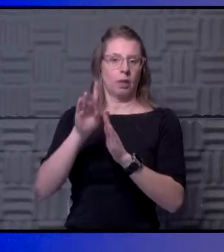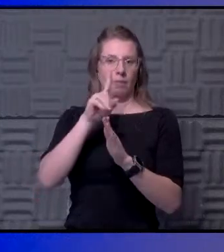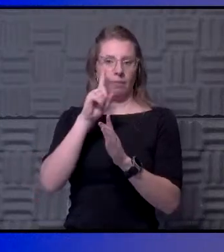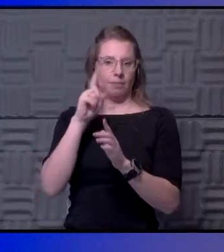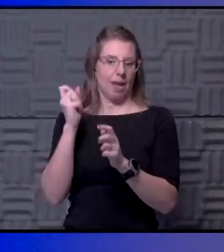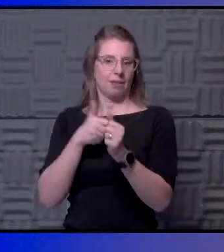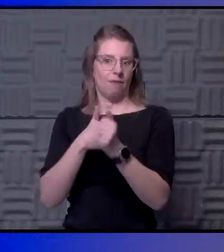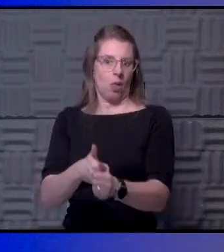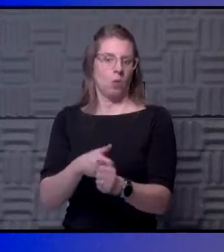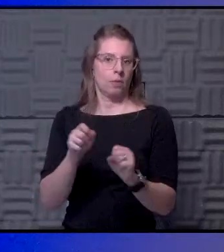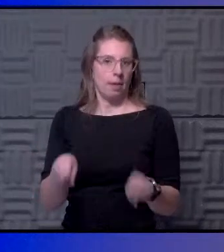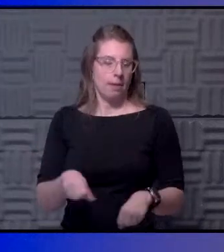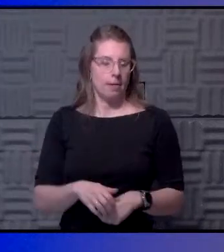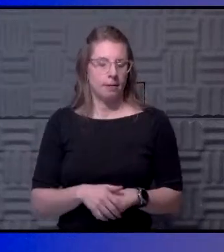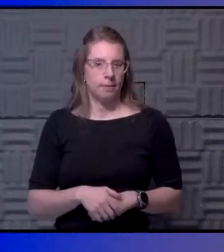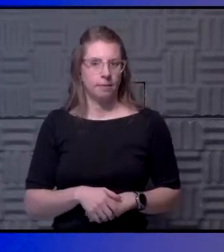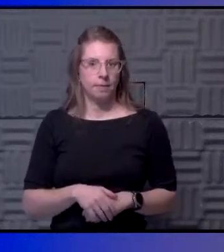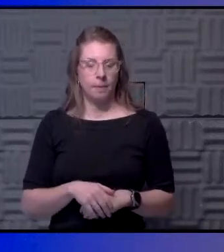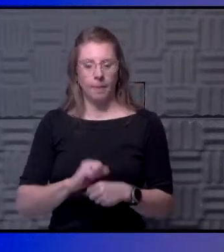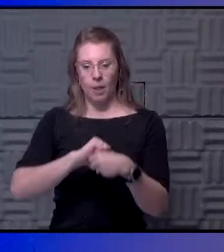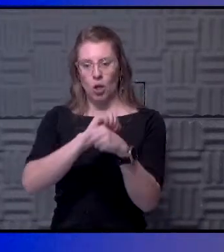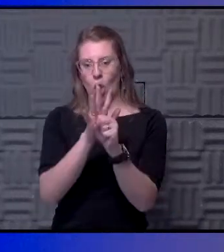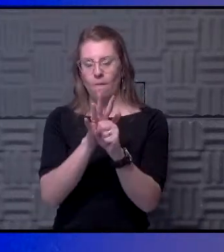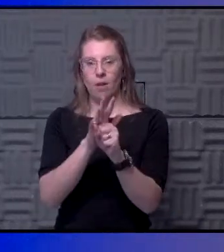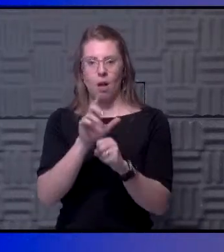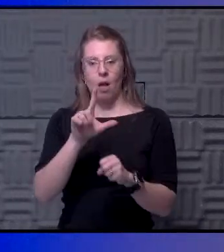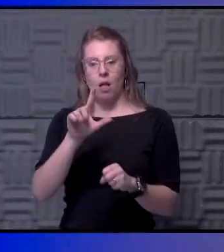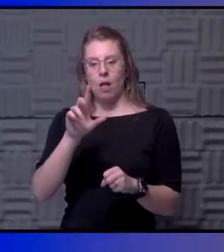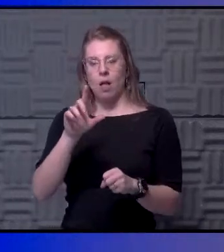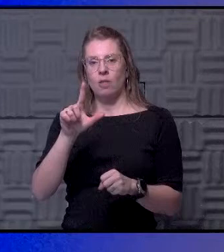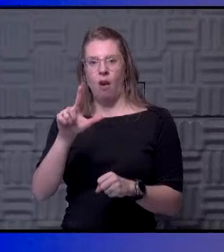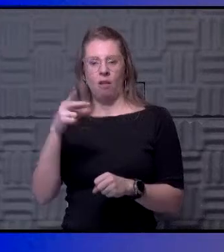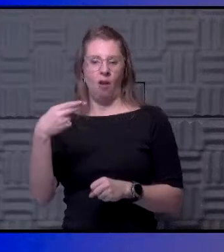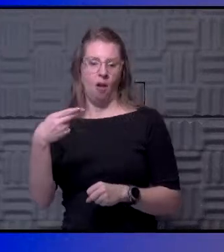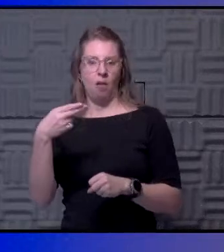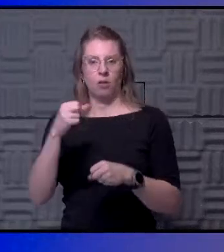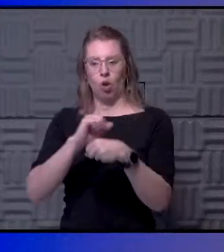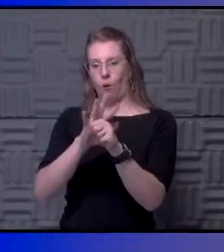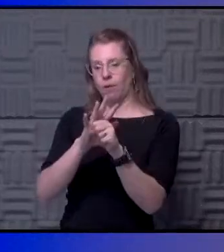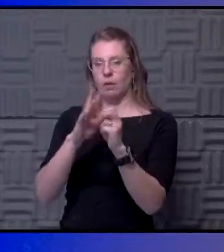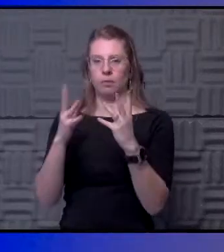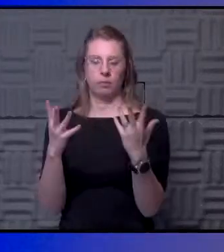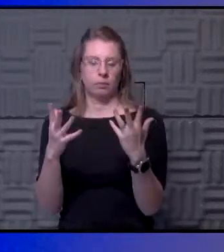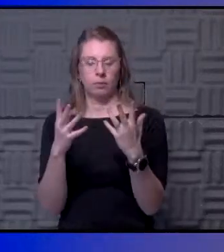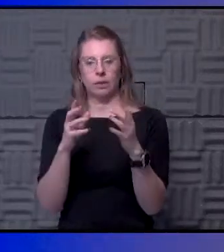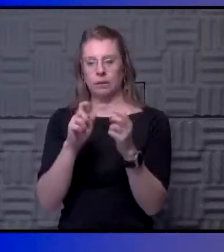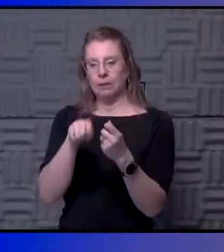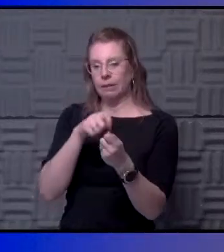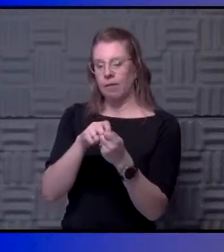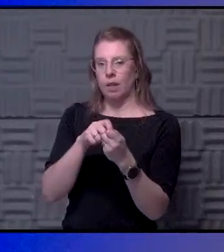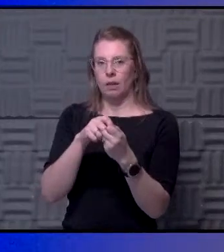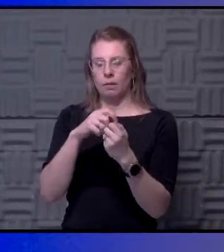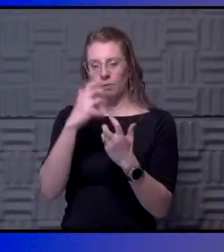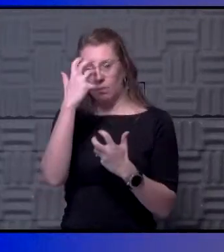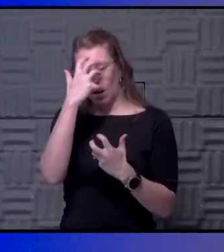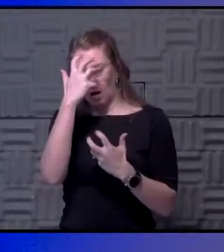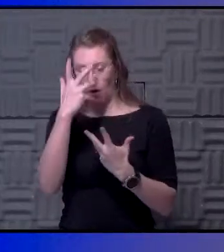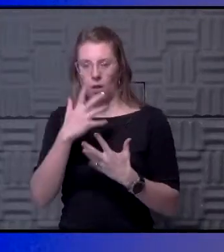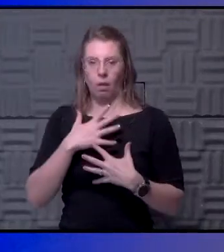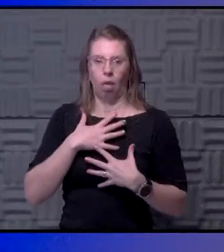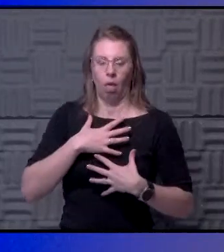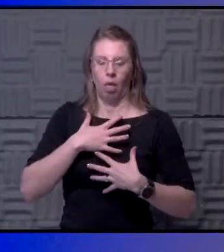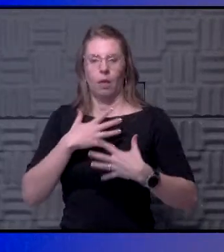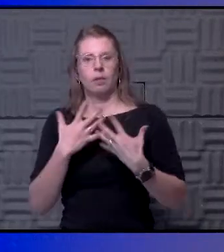it and code, COVID, long COVID or long hauler, and then whatever specifics, and whether it's brain fog, anosmia, shortness of breath,